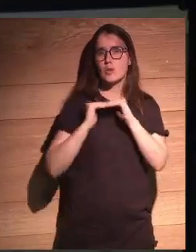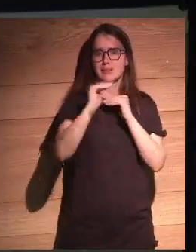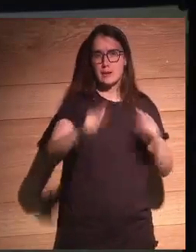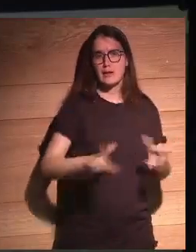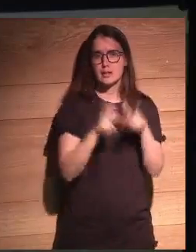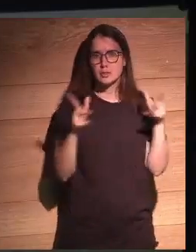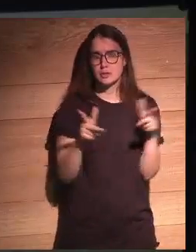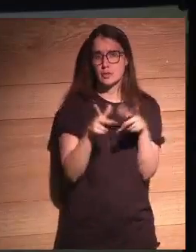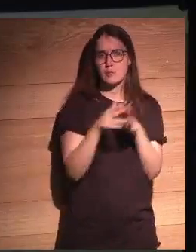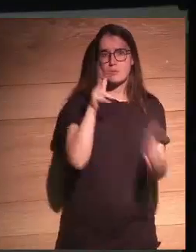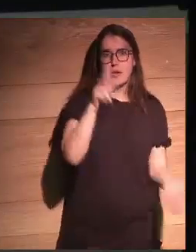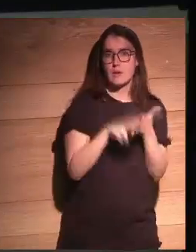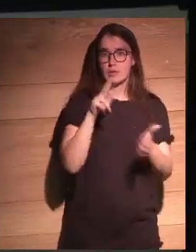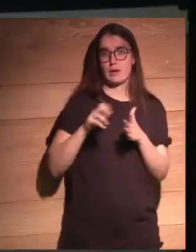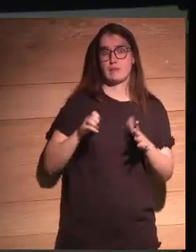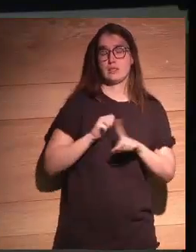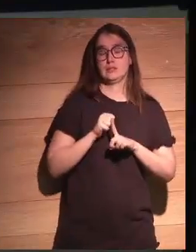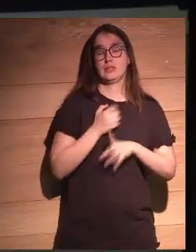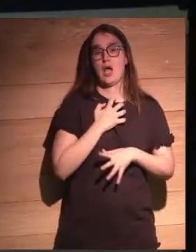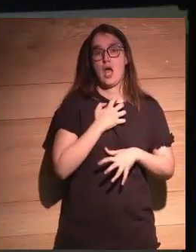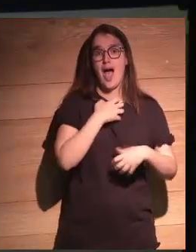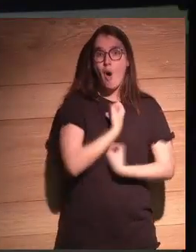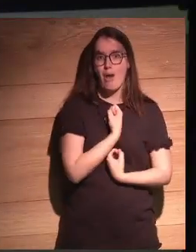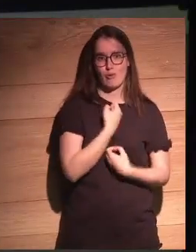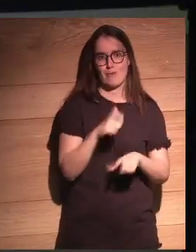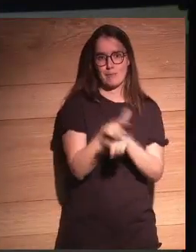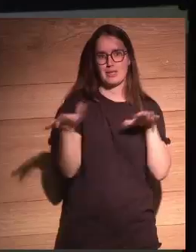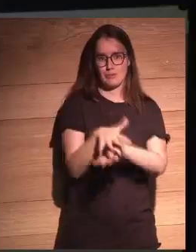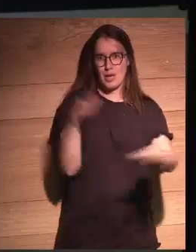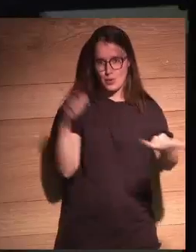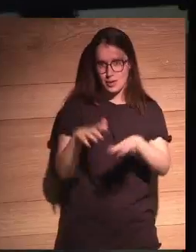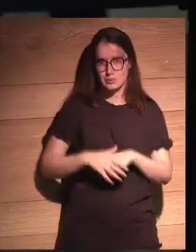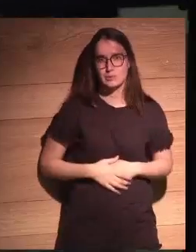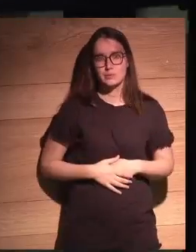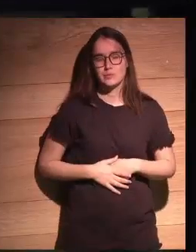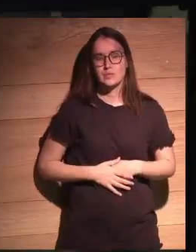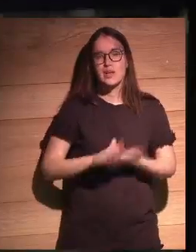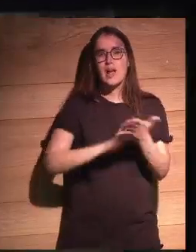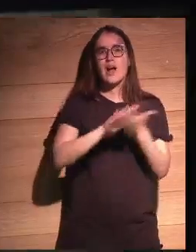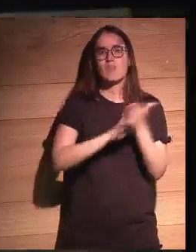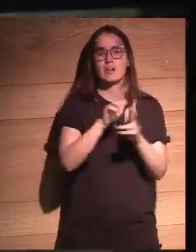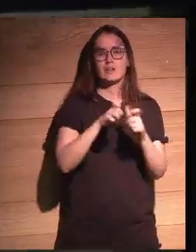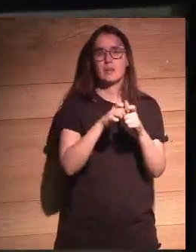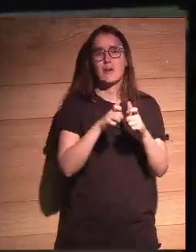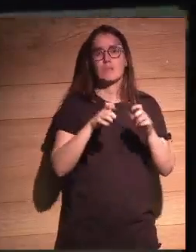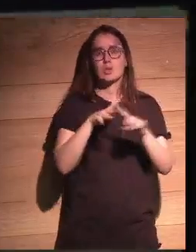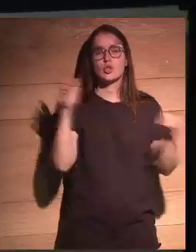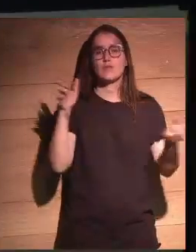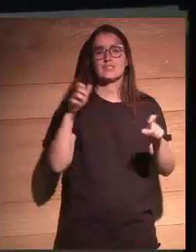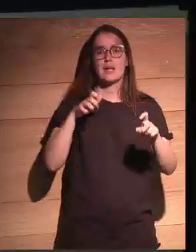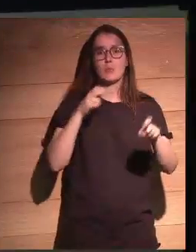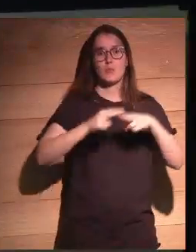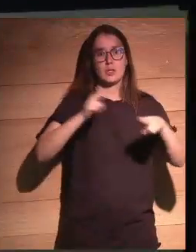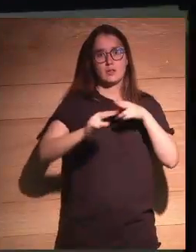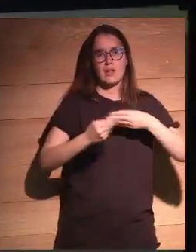as a guarantee as a warrant of social stability for a wider group of population. To deal